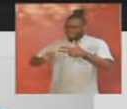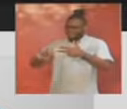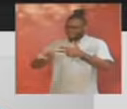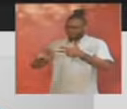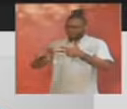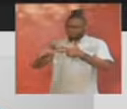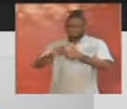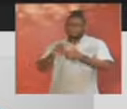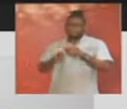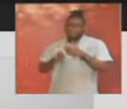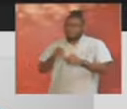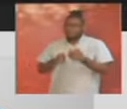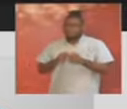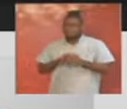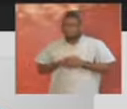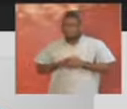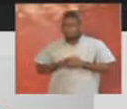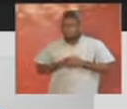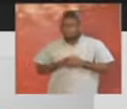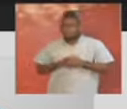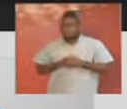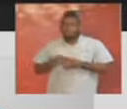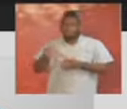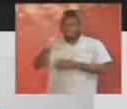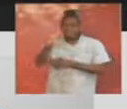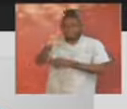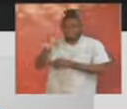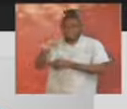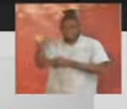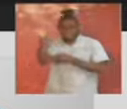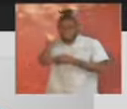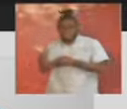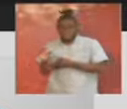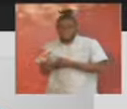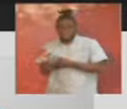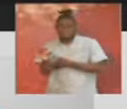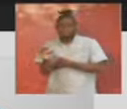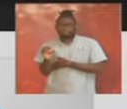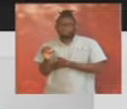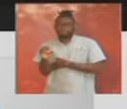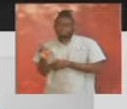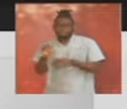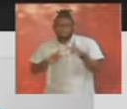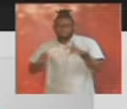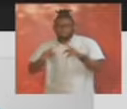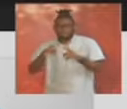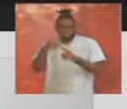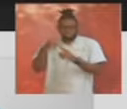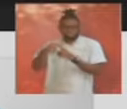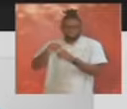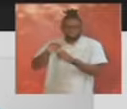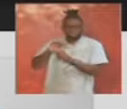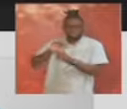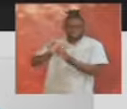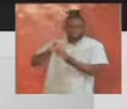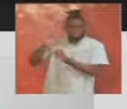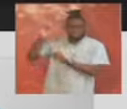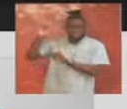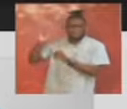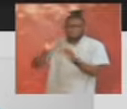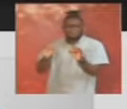Of note, 30% of the confirmed cases in Tobago had no symptoms. And